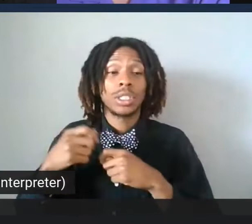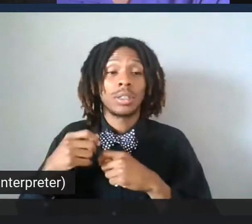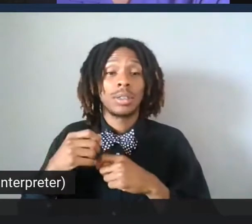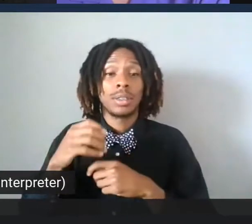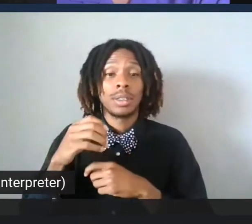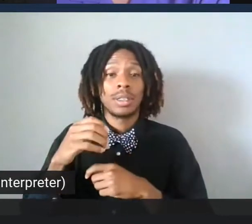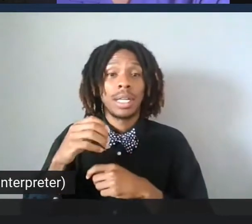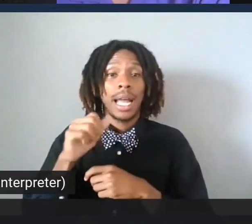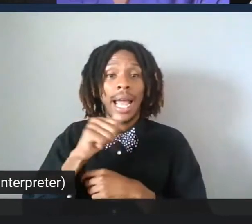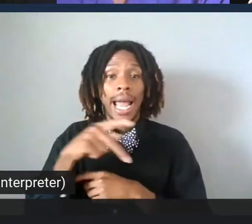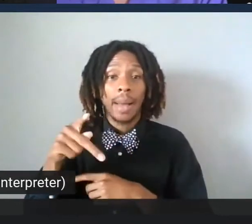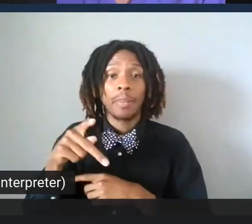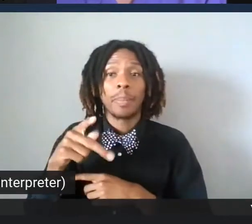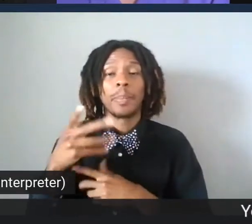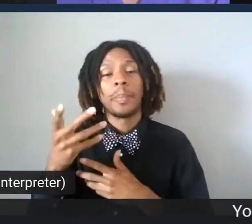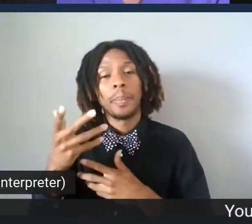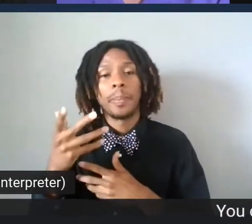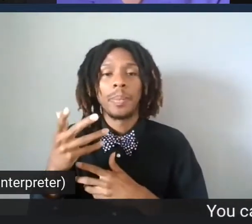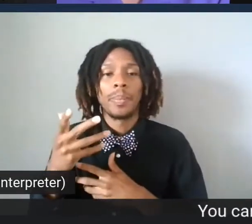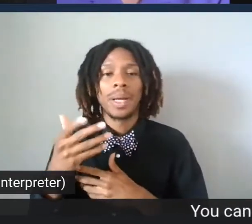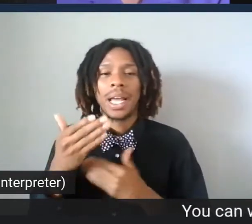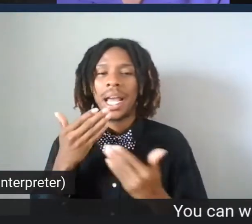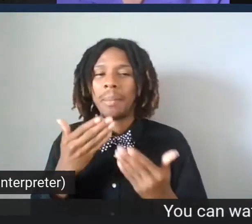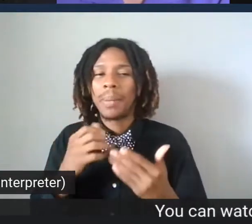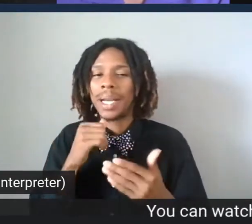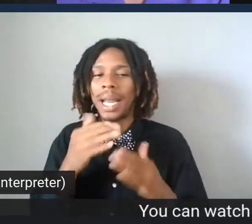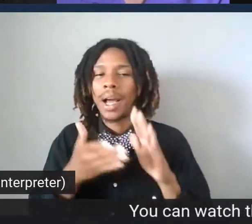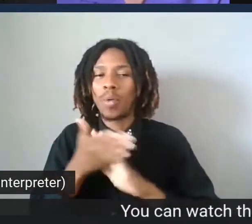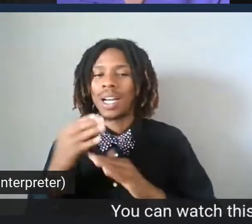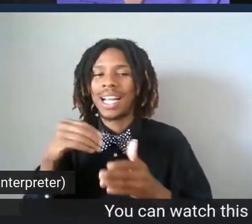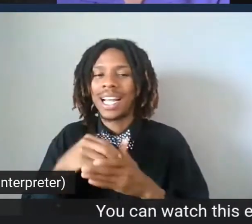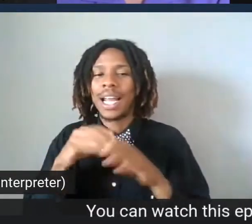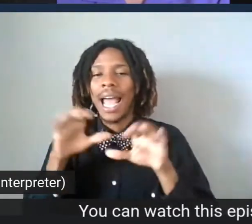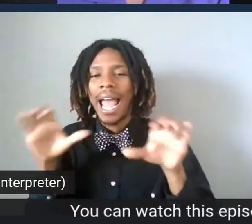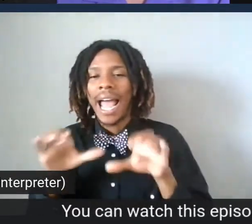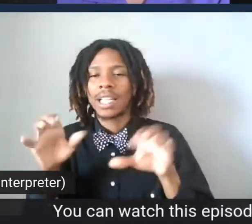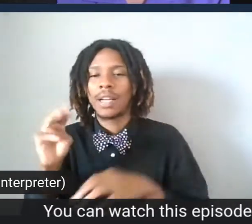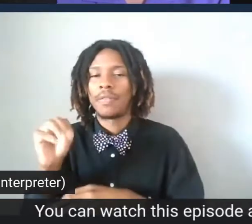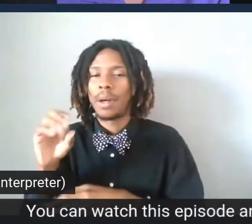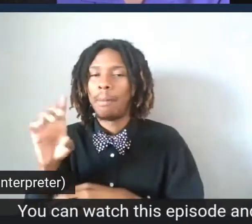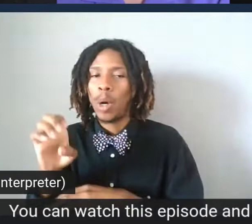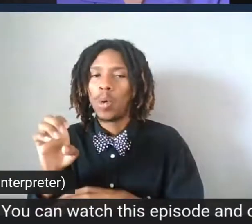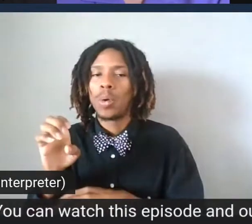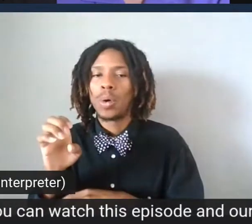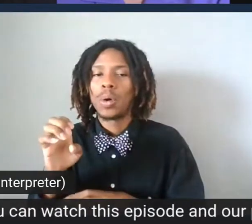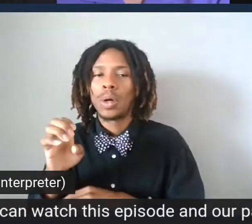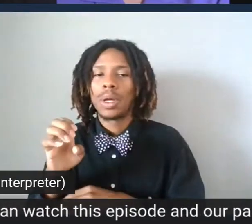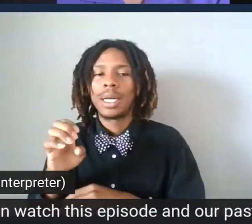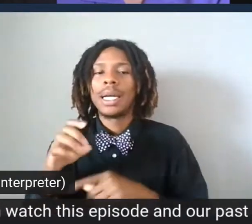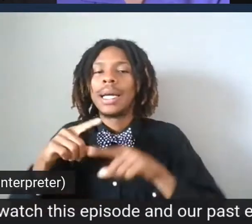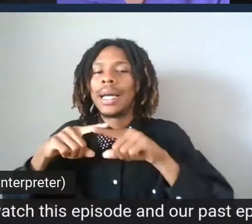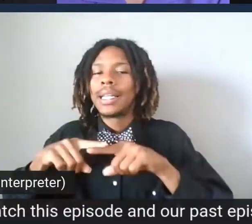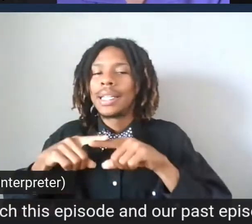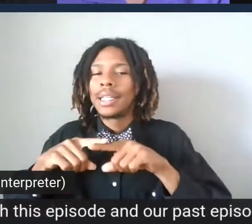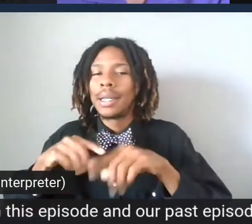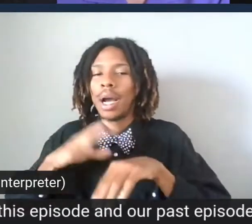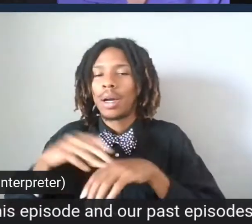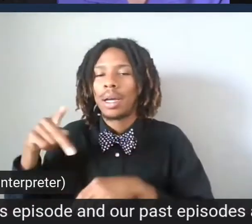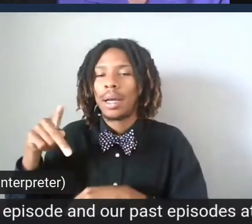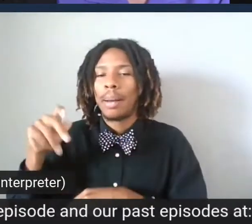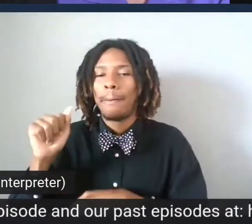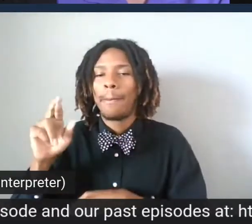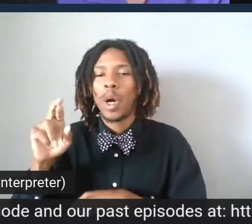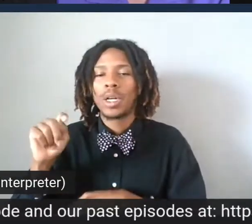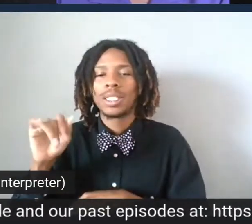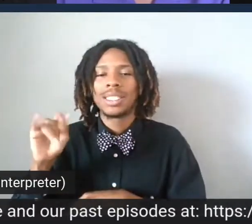example, you might not be running it in an active mode, depending on your partitioning strategy.